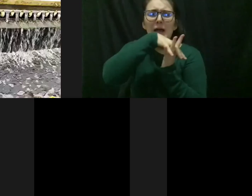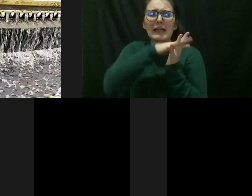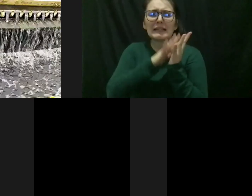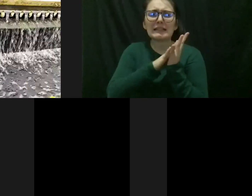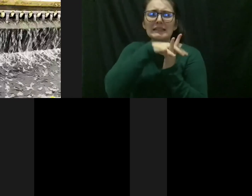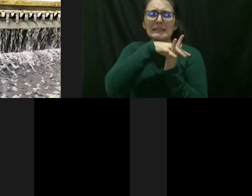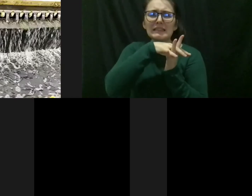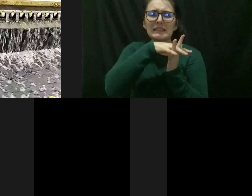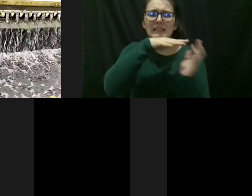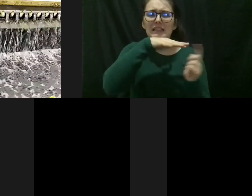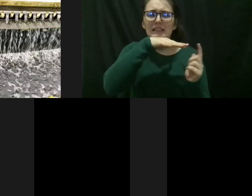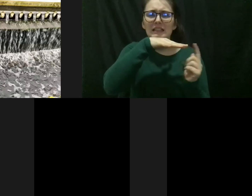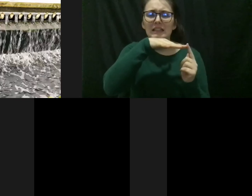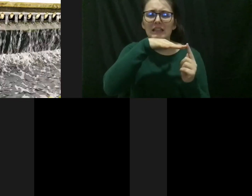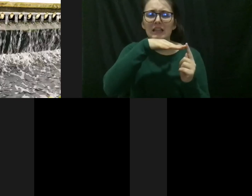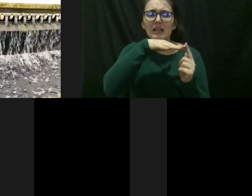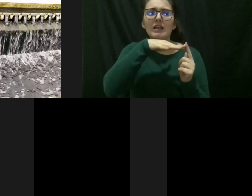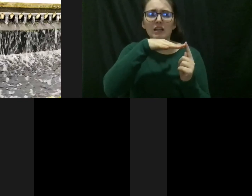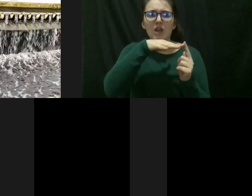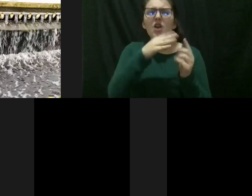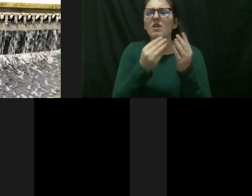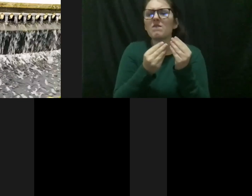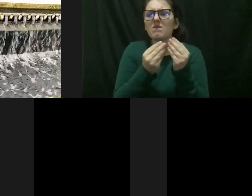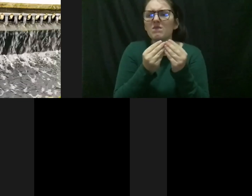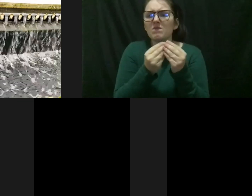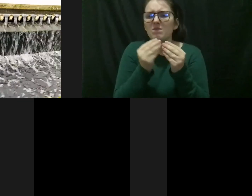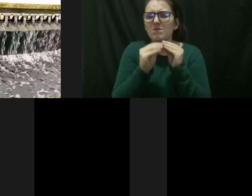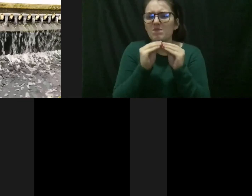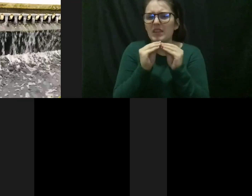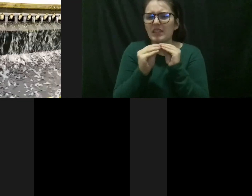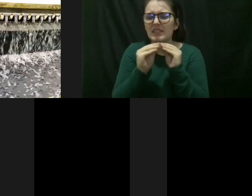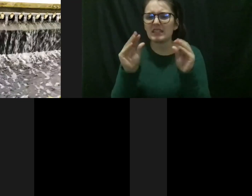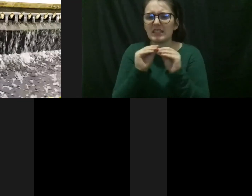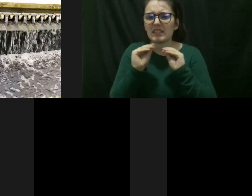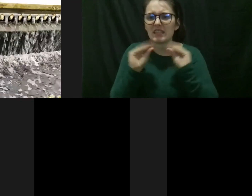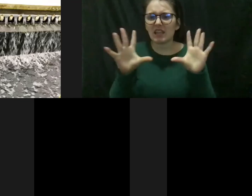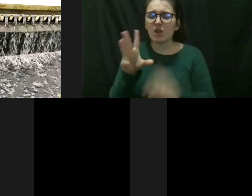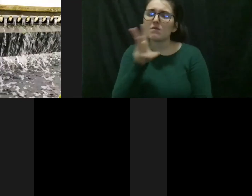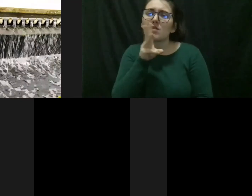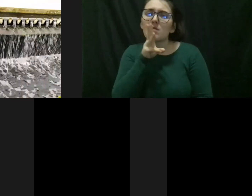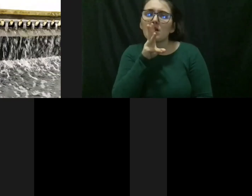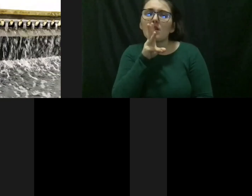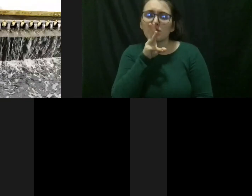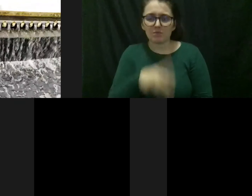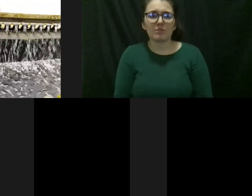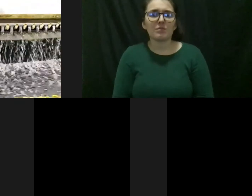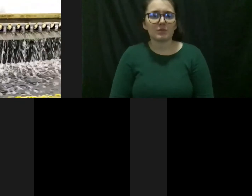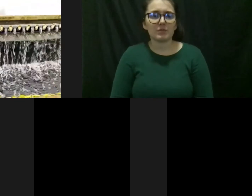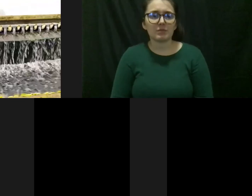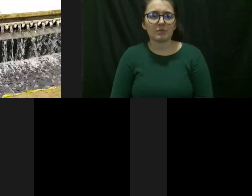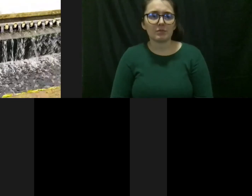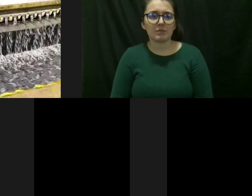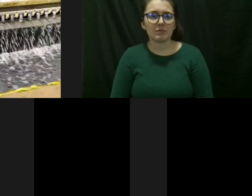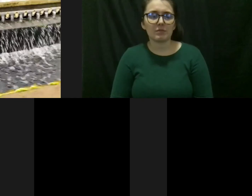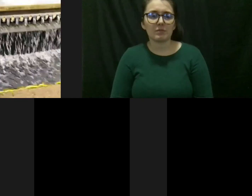the teacher, this is where we have to be the most careful. Everybody just Yeah. don't get too close to the rail. Yeah, take a